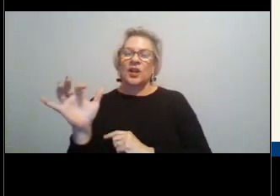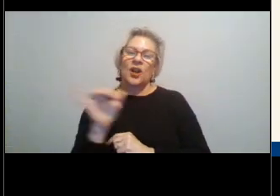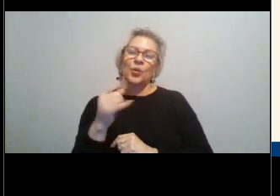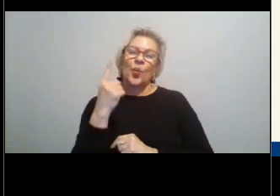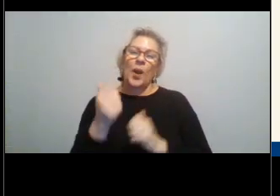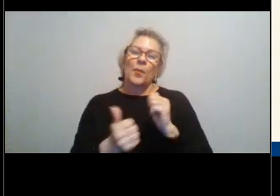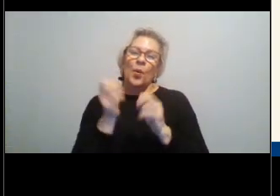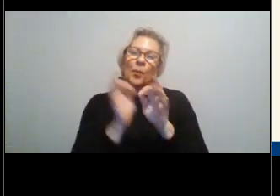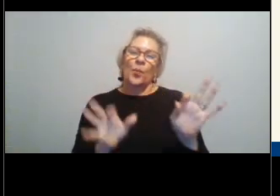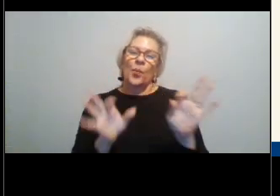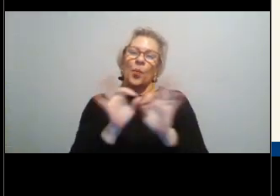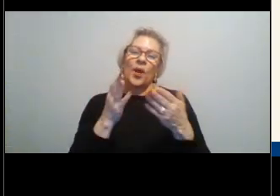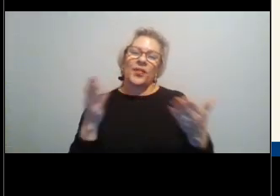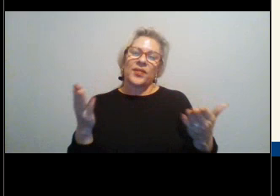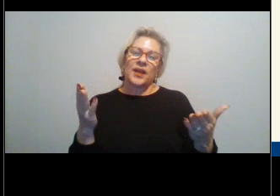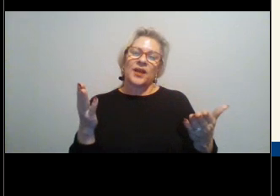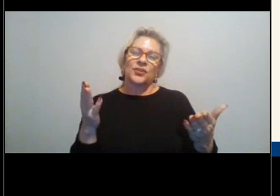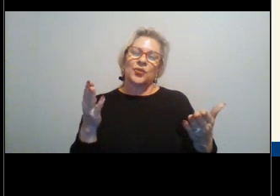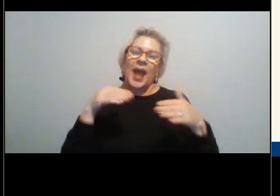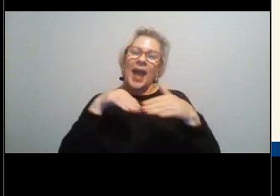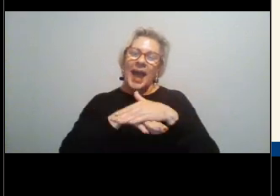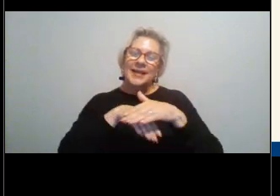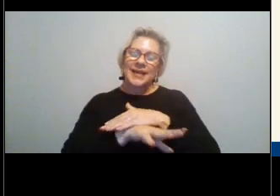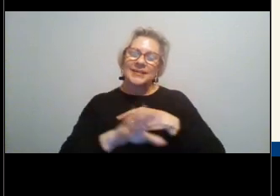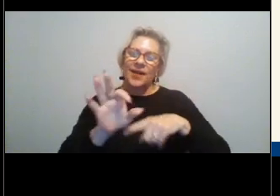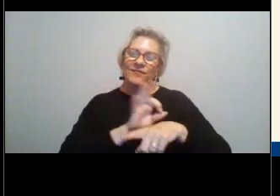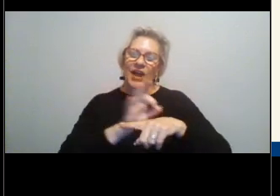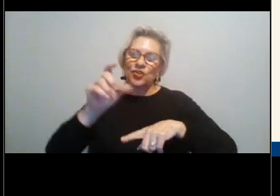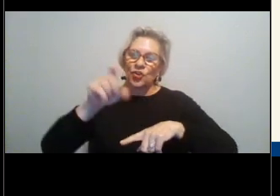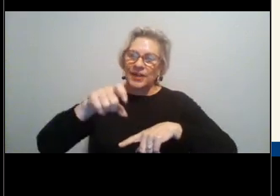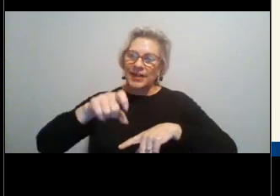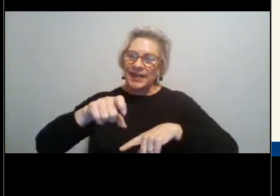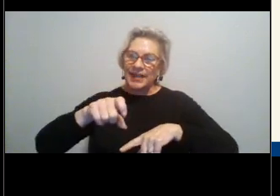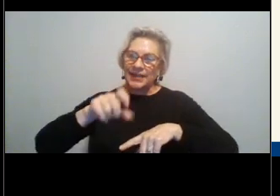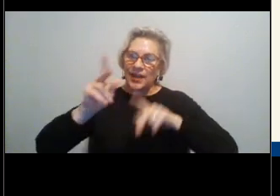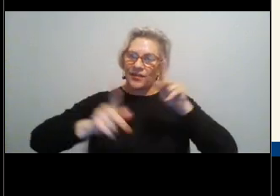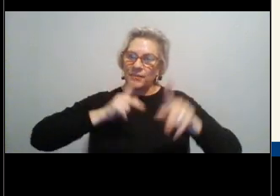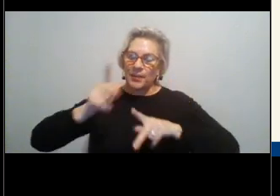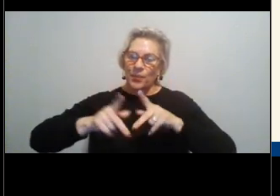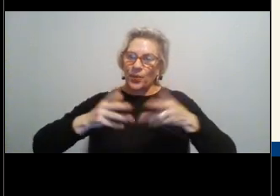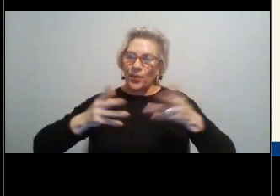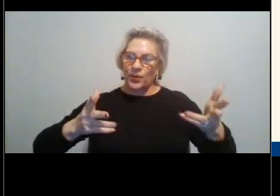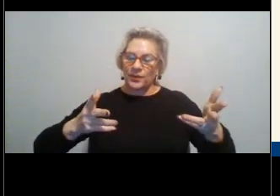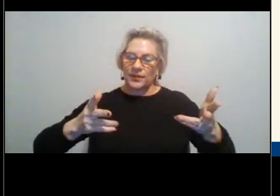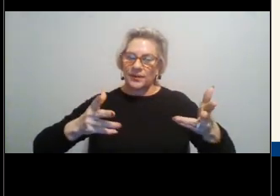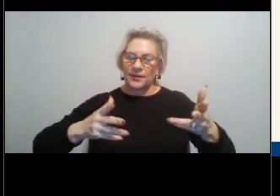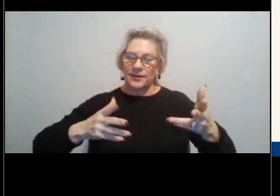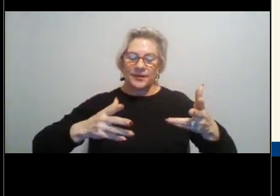important things as well is our access and functional needs populations and our vulnerable populations. We,